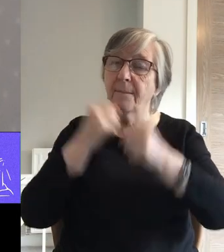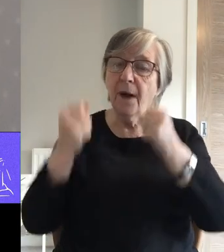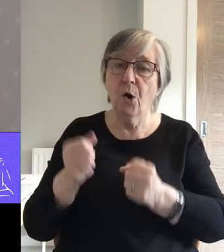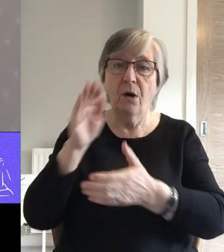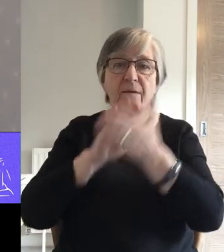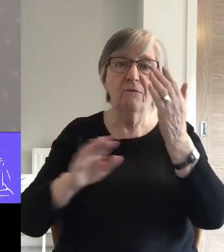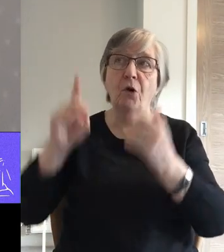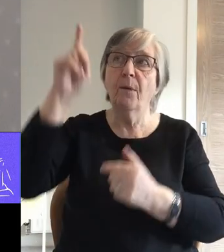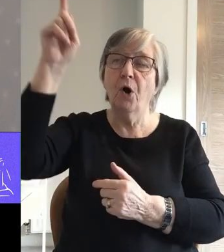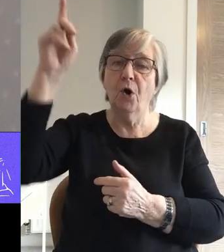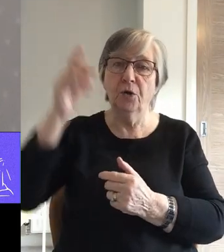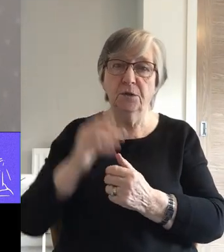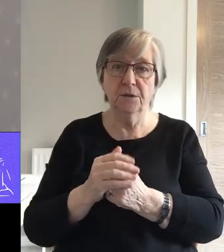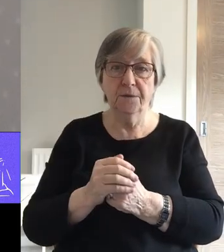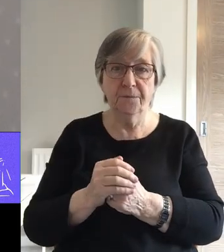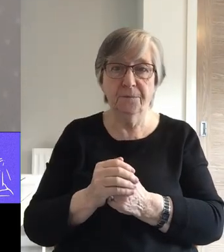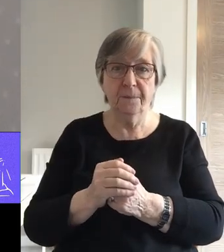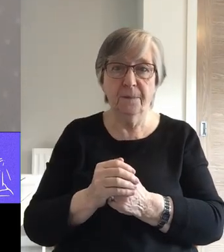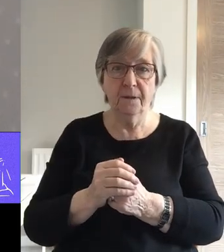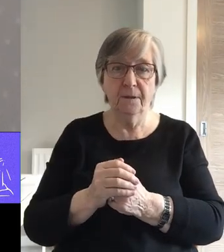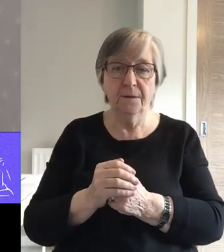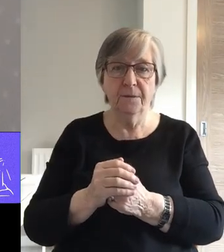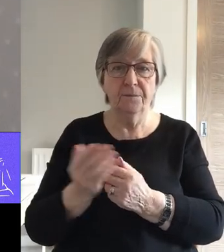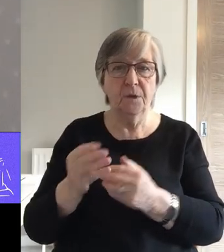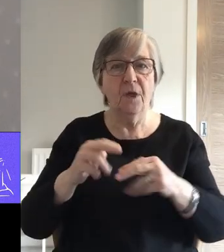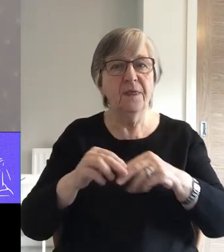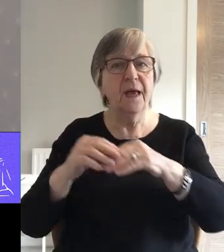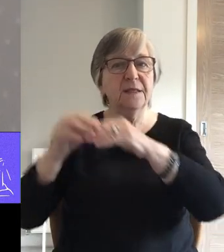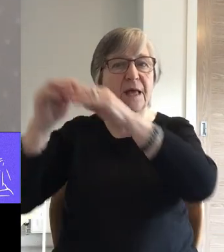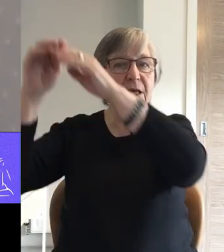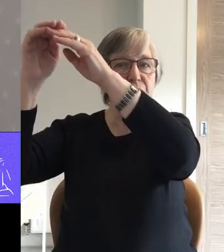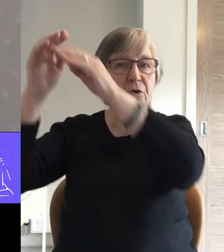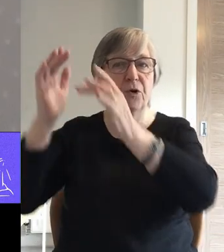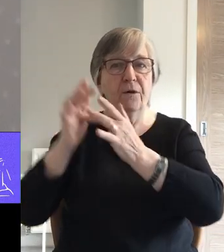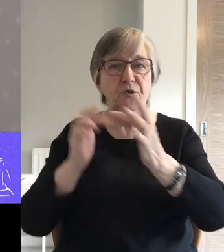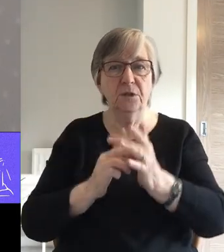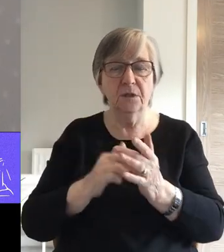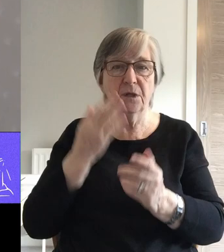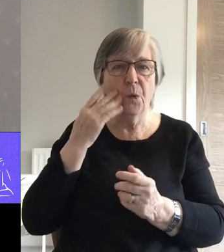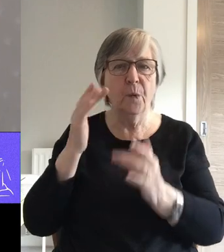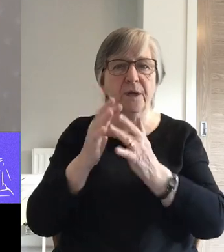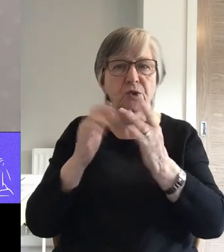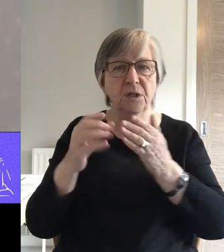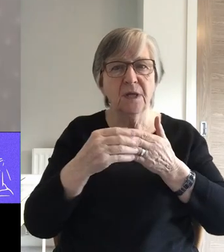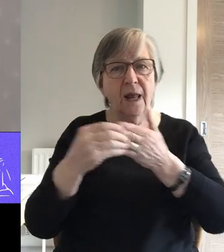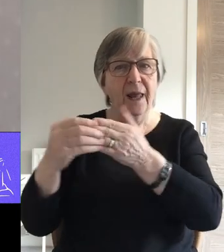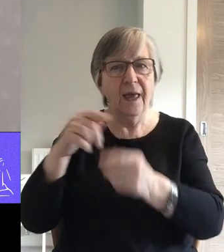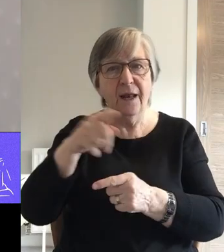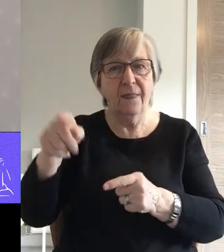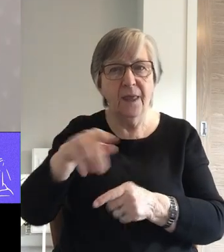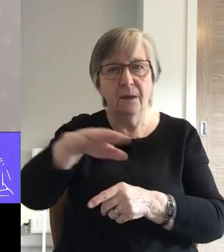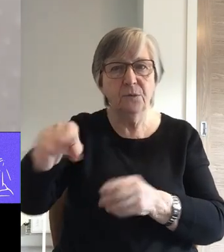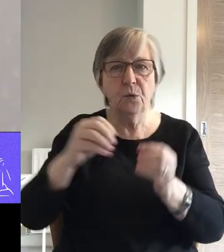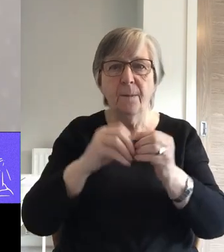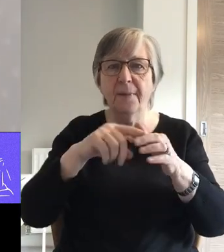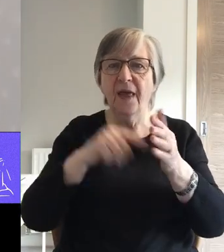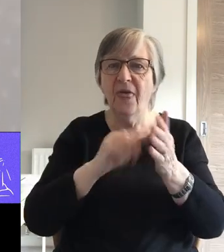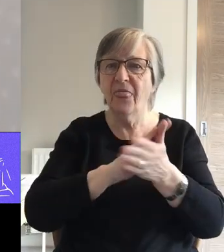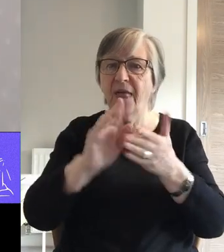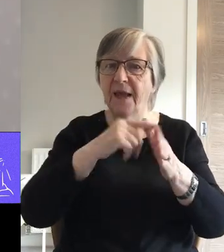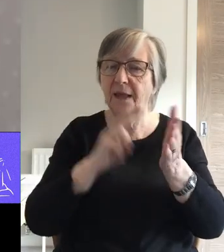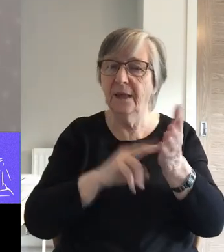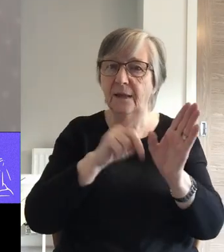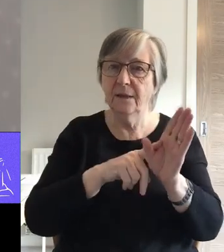on high. The Ascension of Jesus. When he had led them out to the vicinity of Bethany,